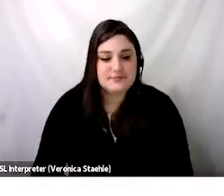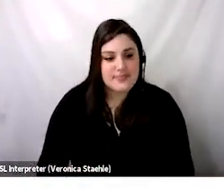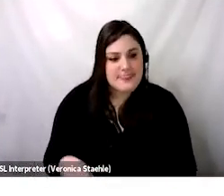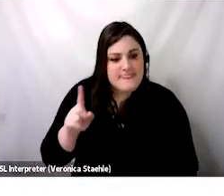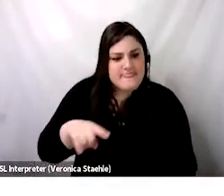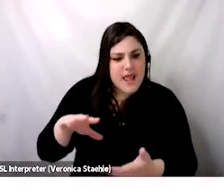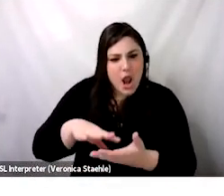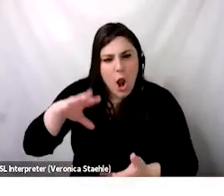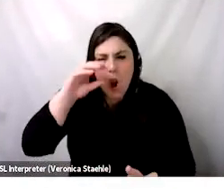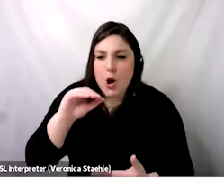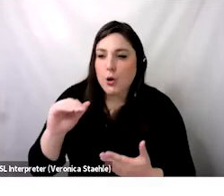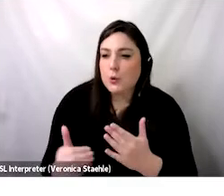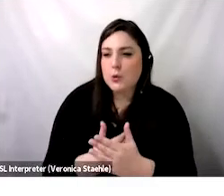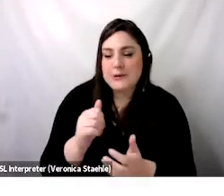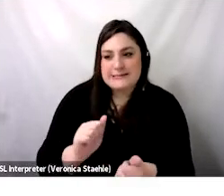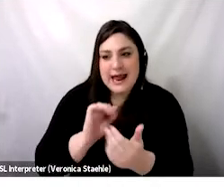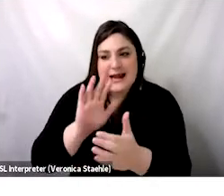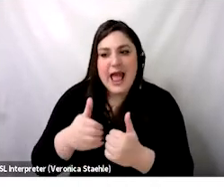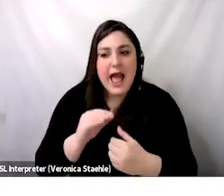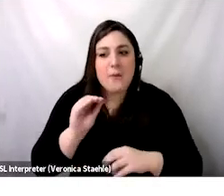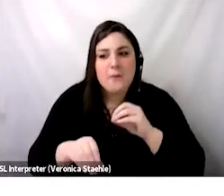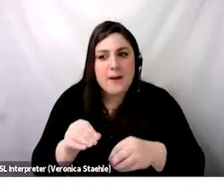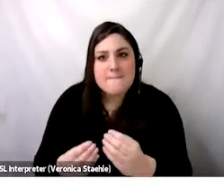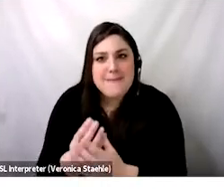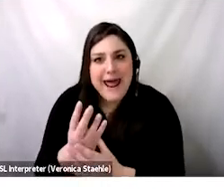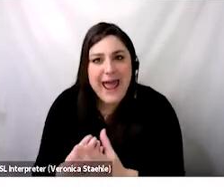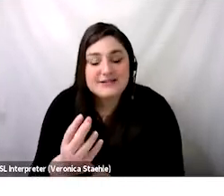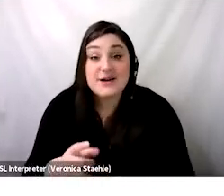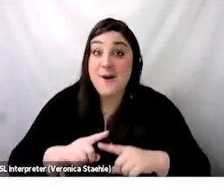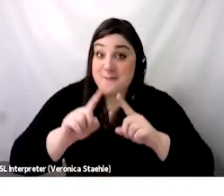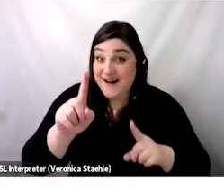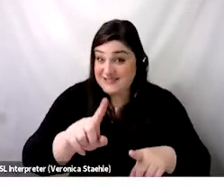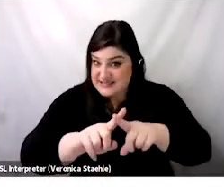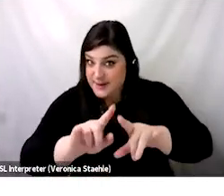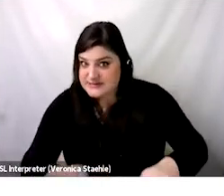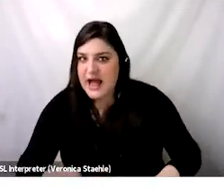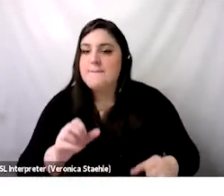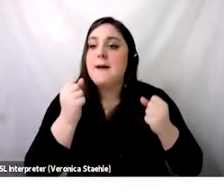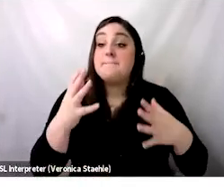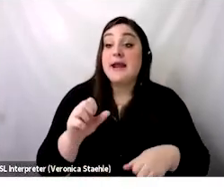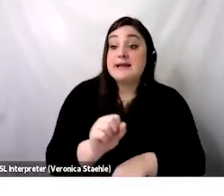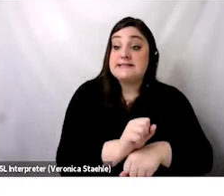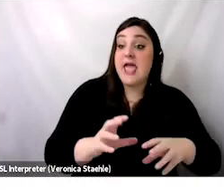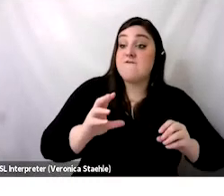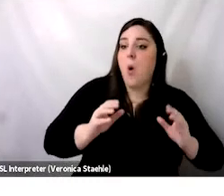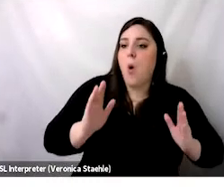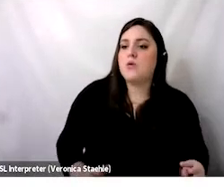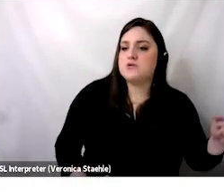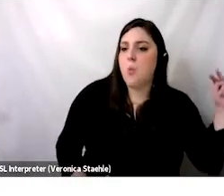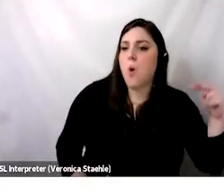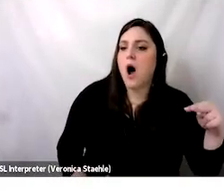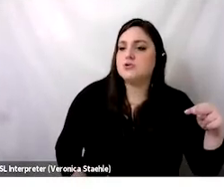plant. However, plantation owners would watch as the slaves would work. They would see